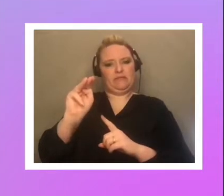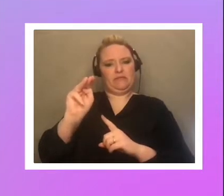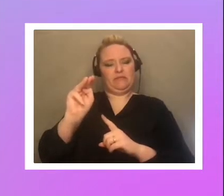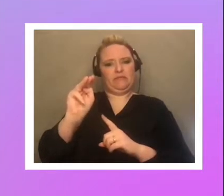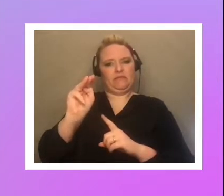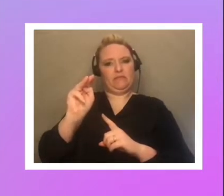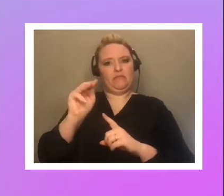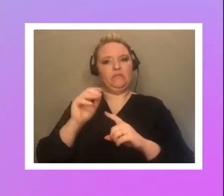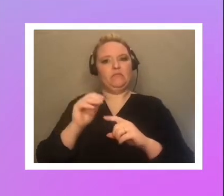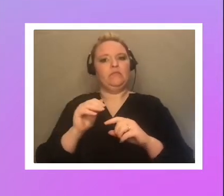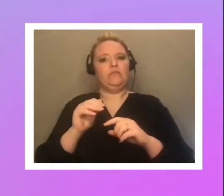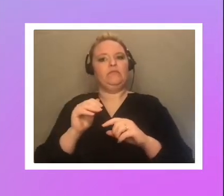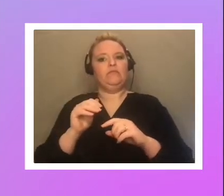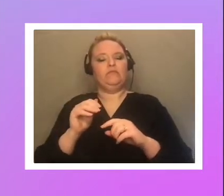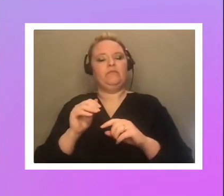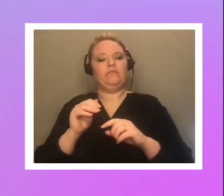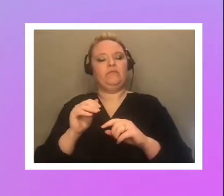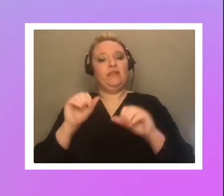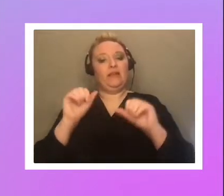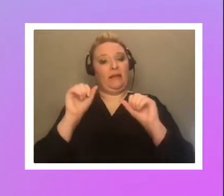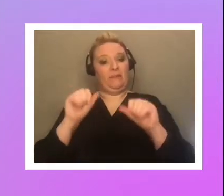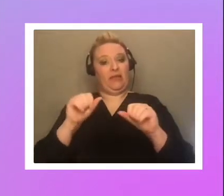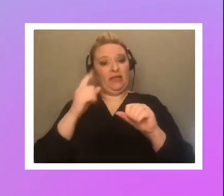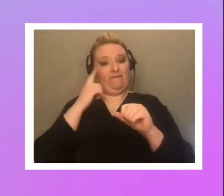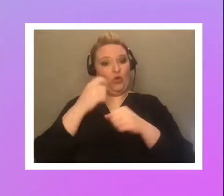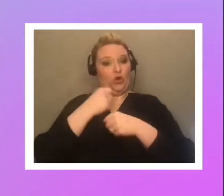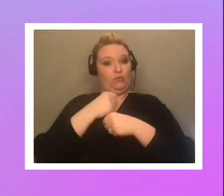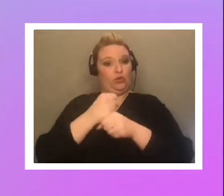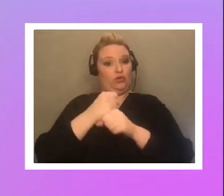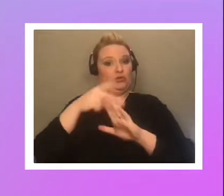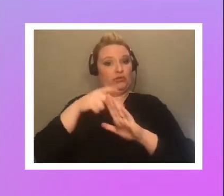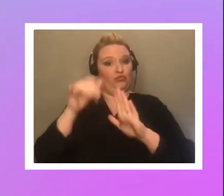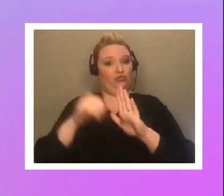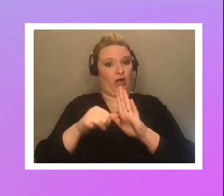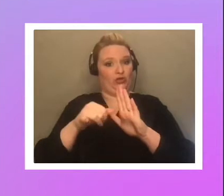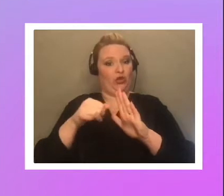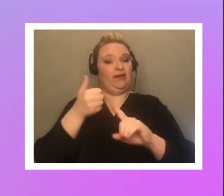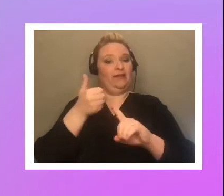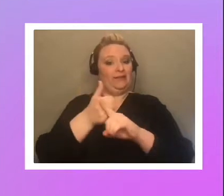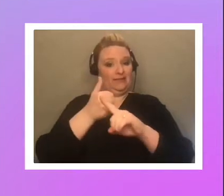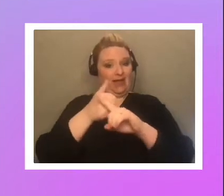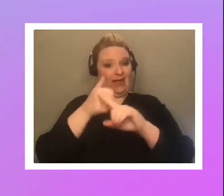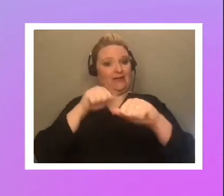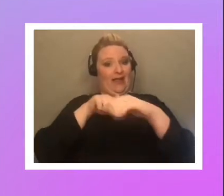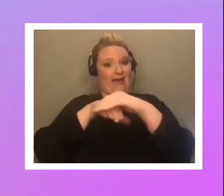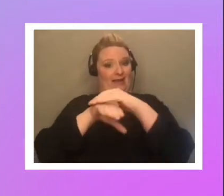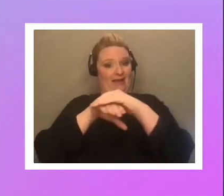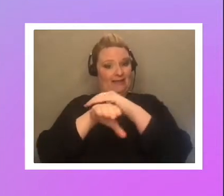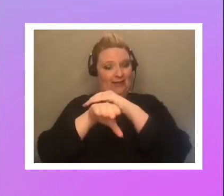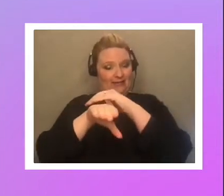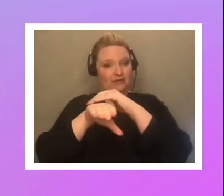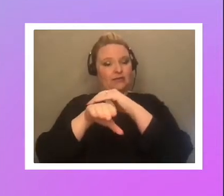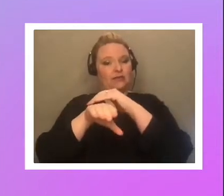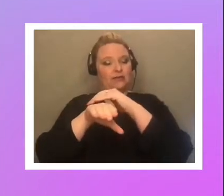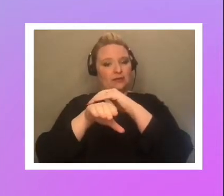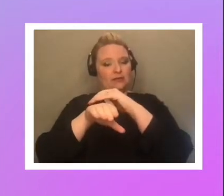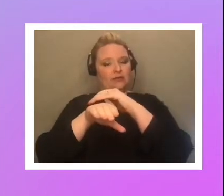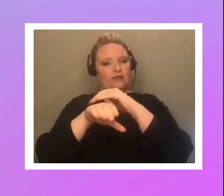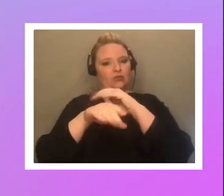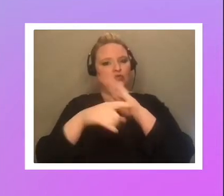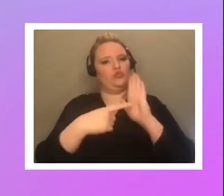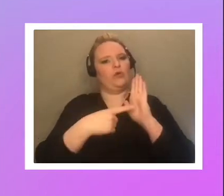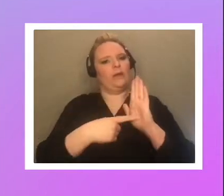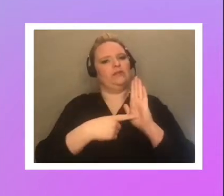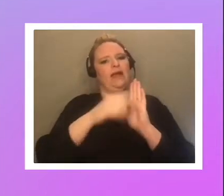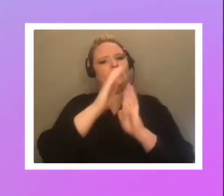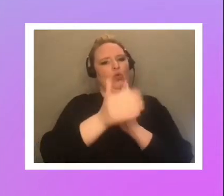the ability to produce a project that's accessible actually reflects your